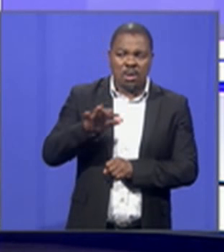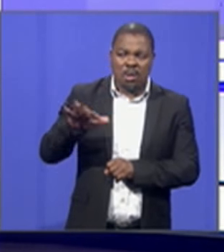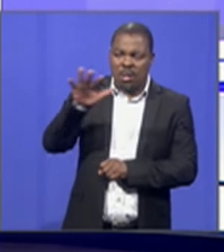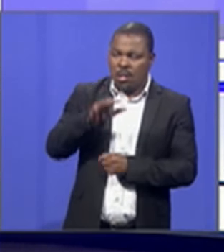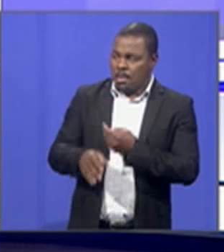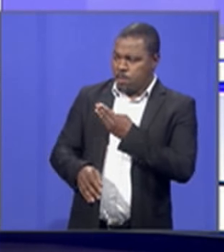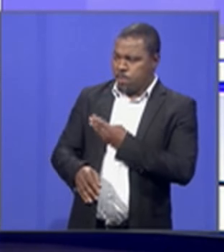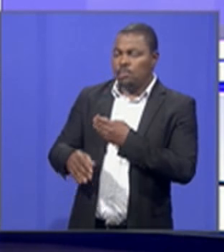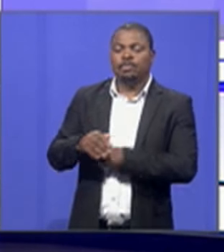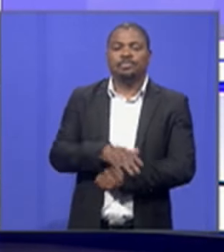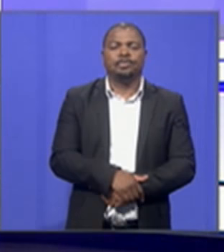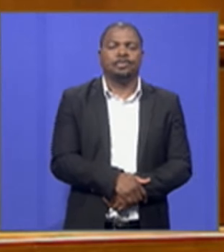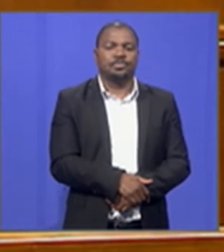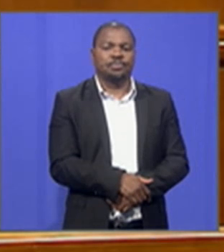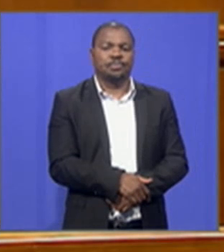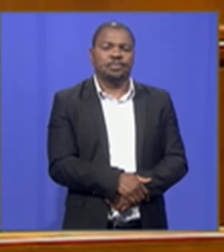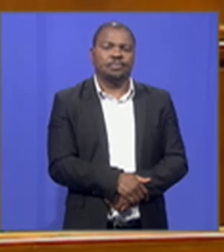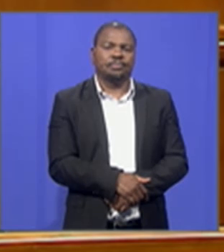mono Gauteng.